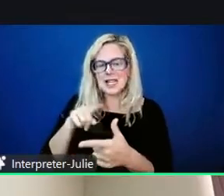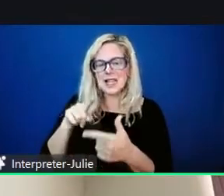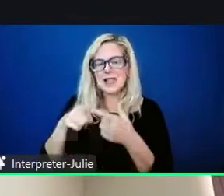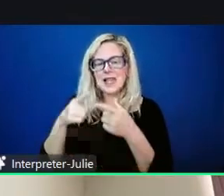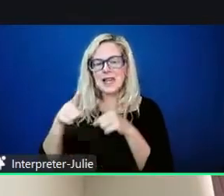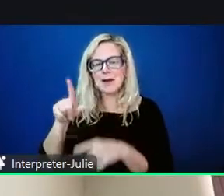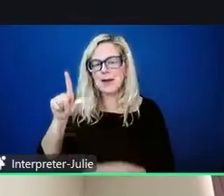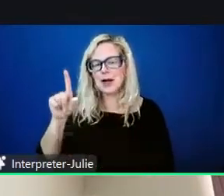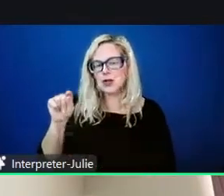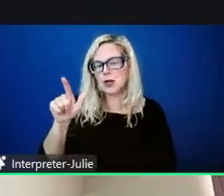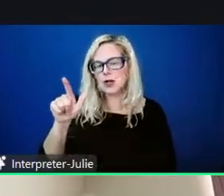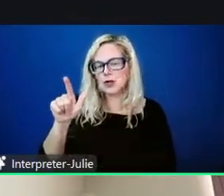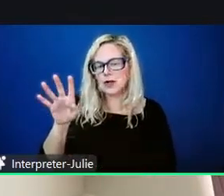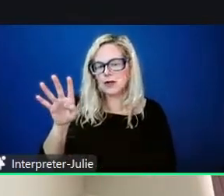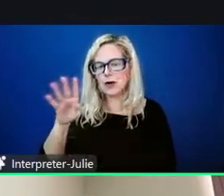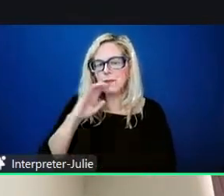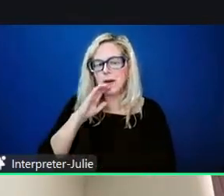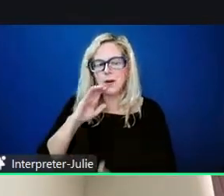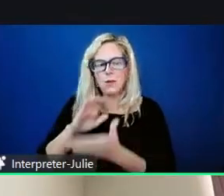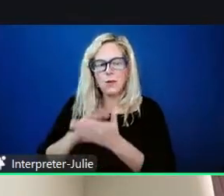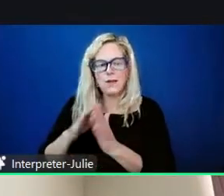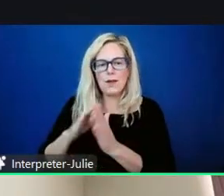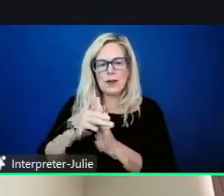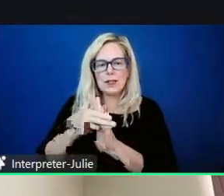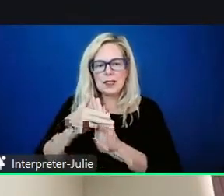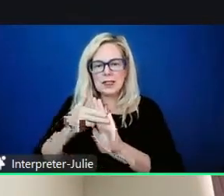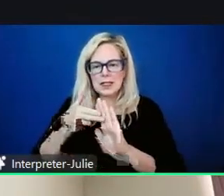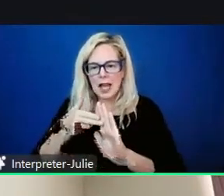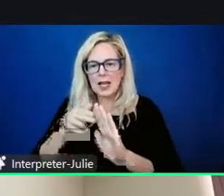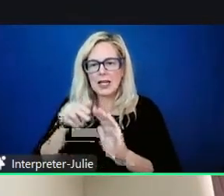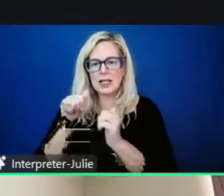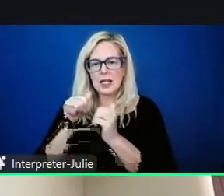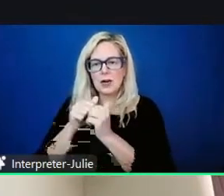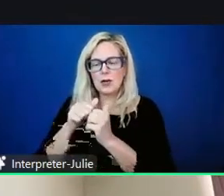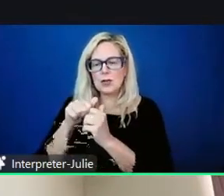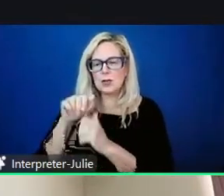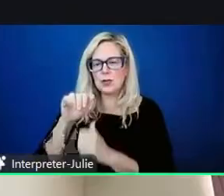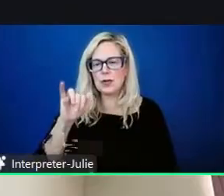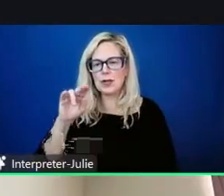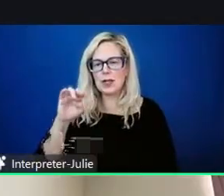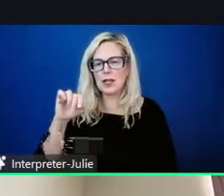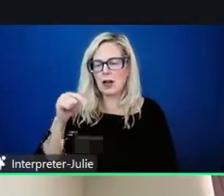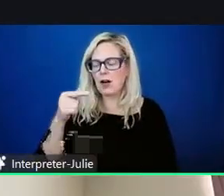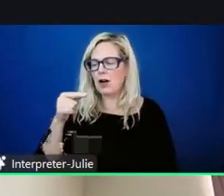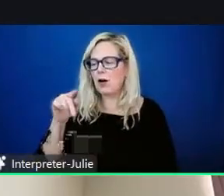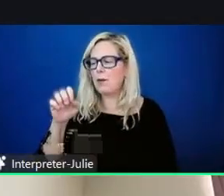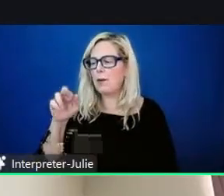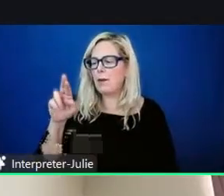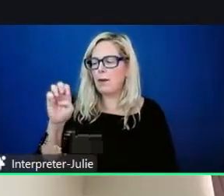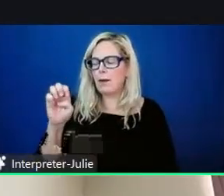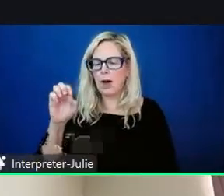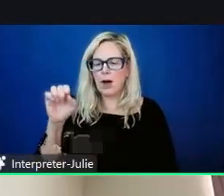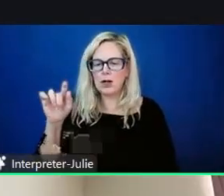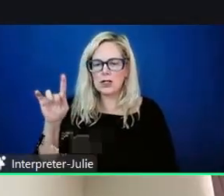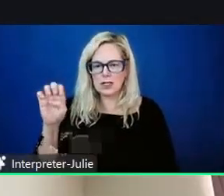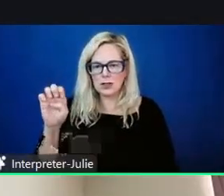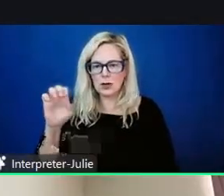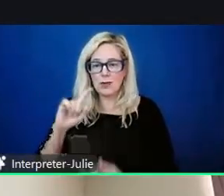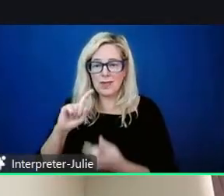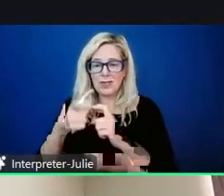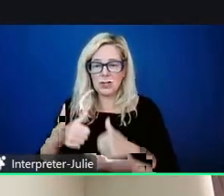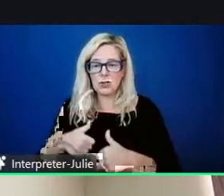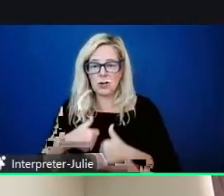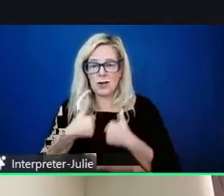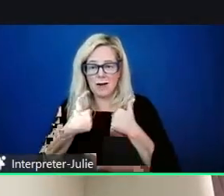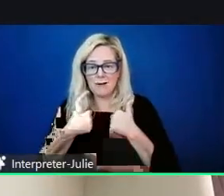diagnosed with Guillain-Barré syndrome, and that really changed her health forever. Simultaneously, I was diagnosed